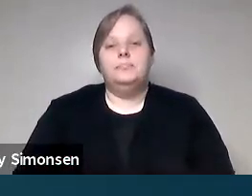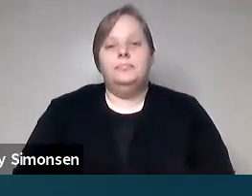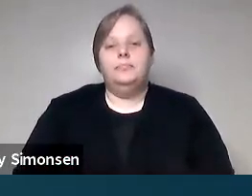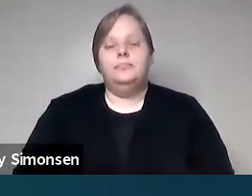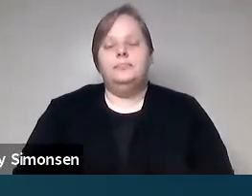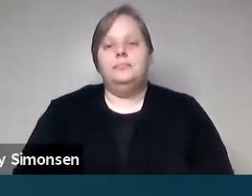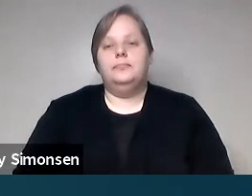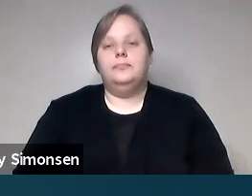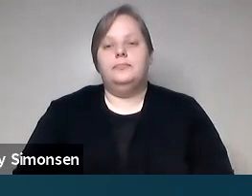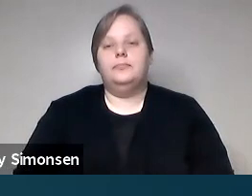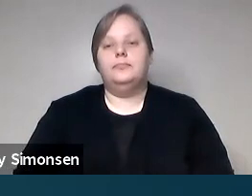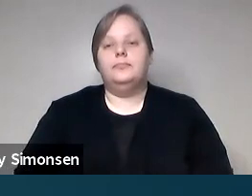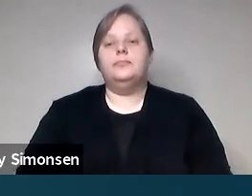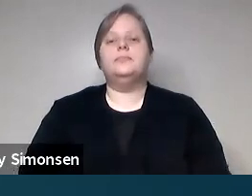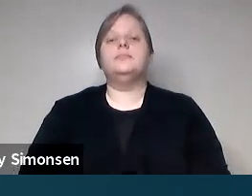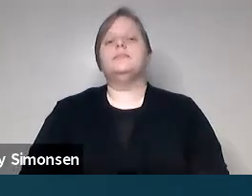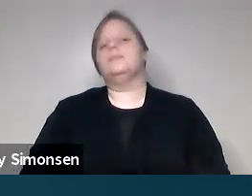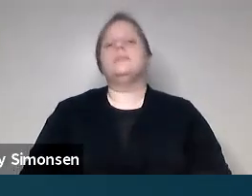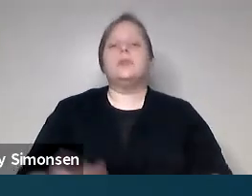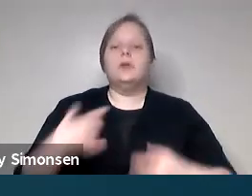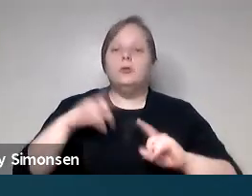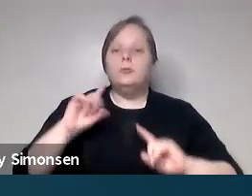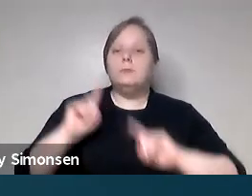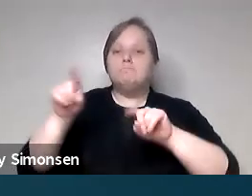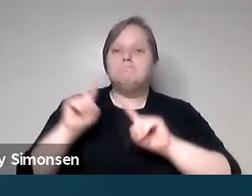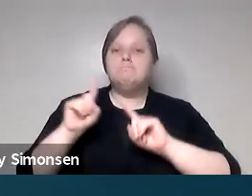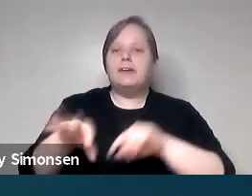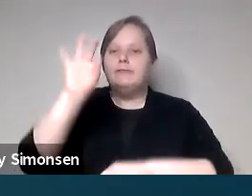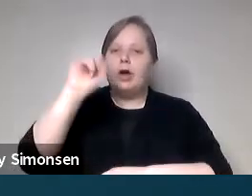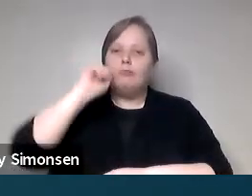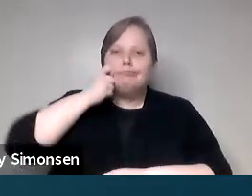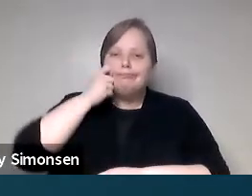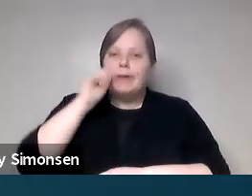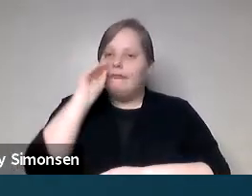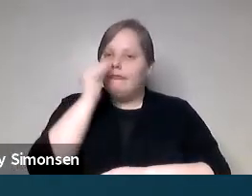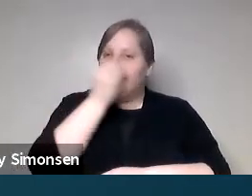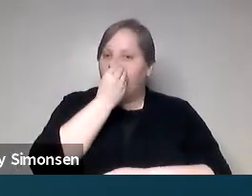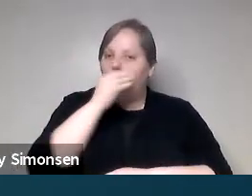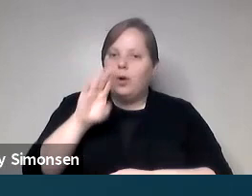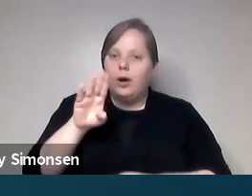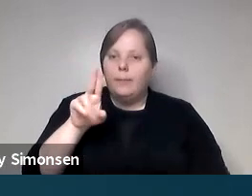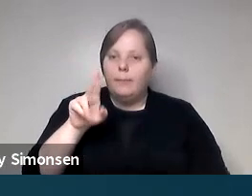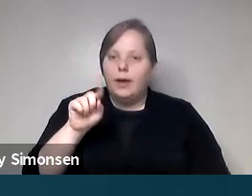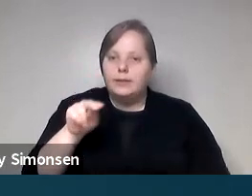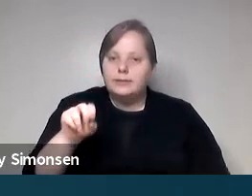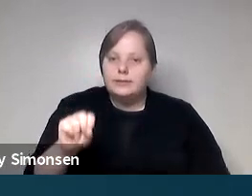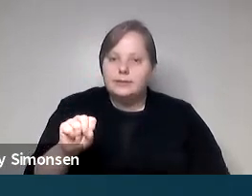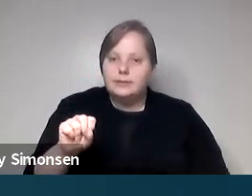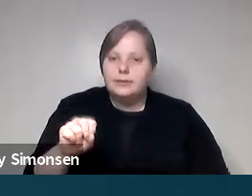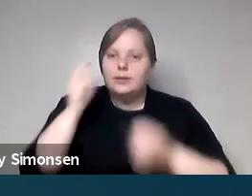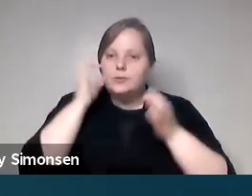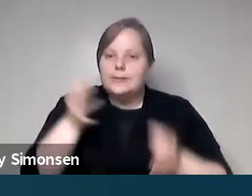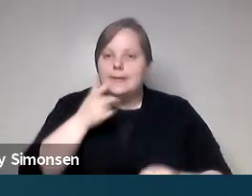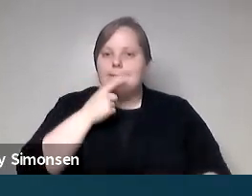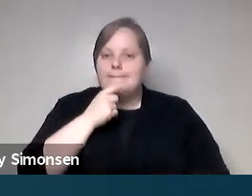You went and found these really cool flower buttons, and you've decided you're going to label your games. So your Scrabble button has